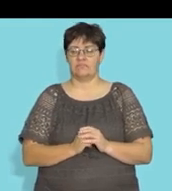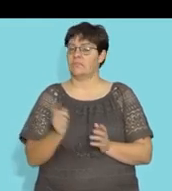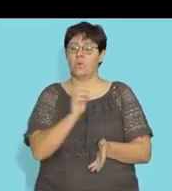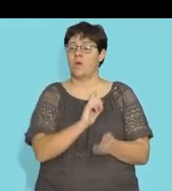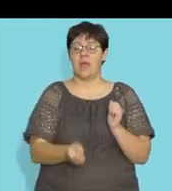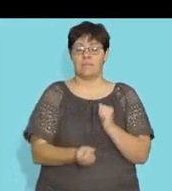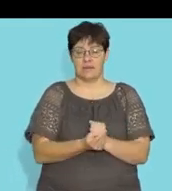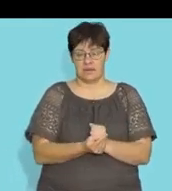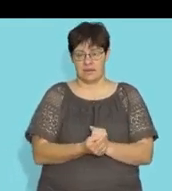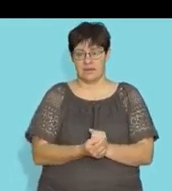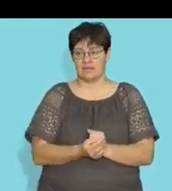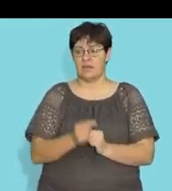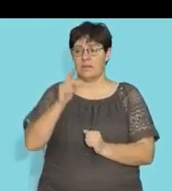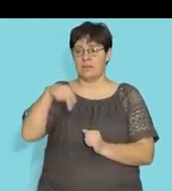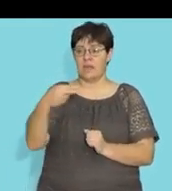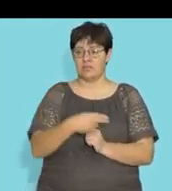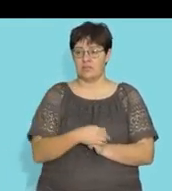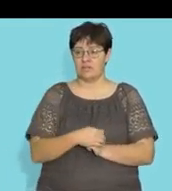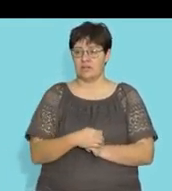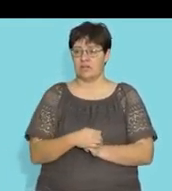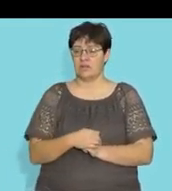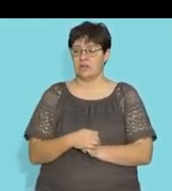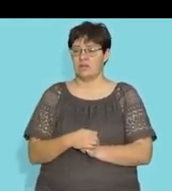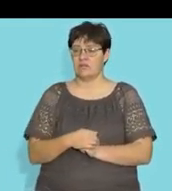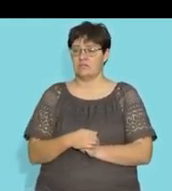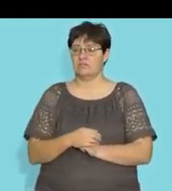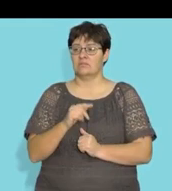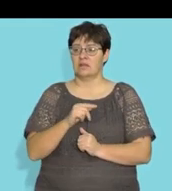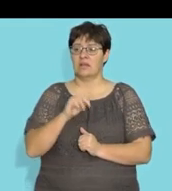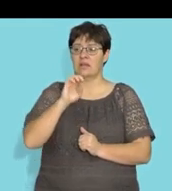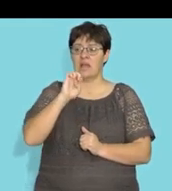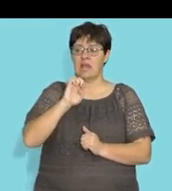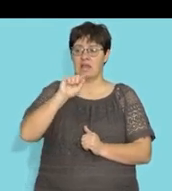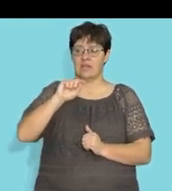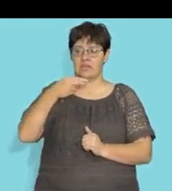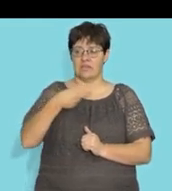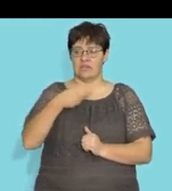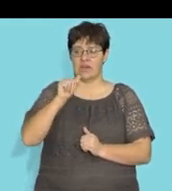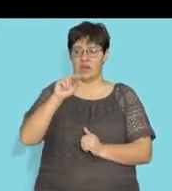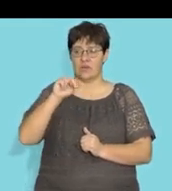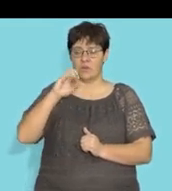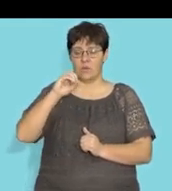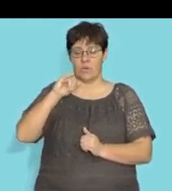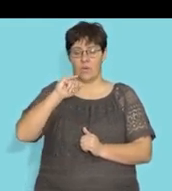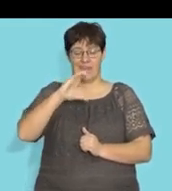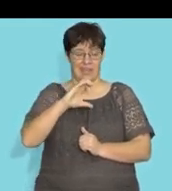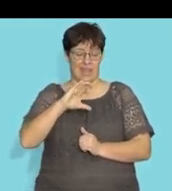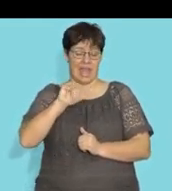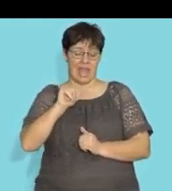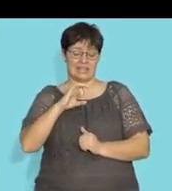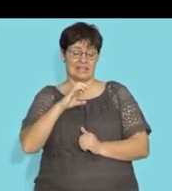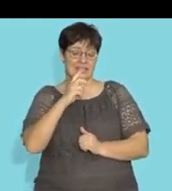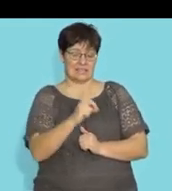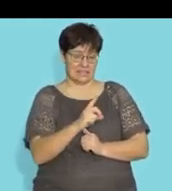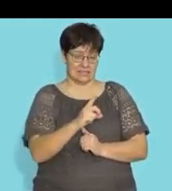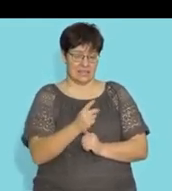What will happen to the pH when ethanoic acid is added to water? Now, what we need to know